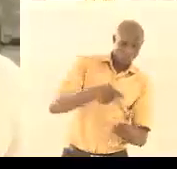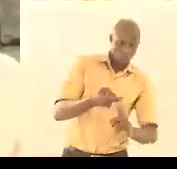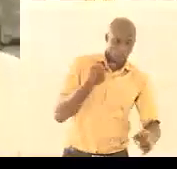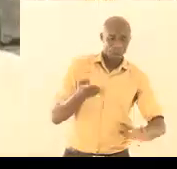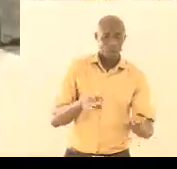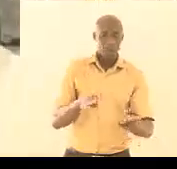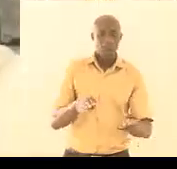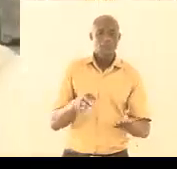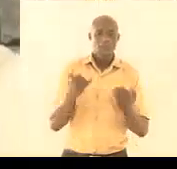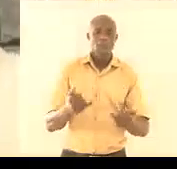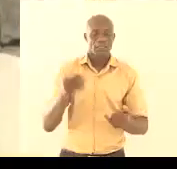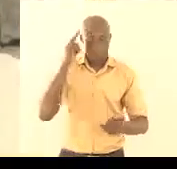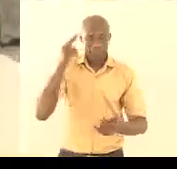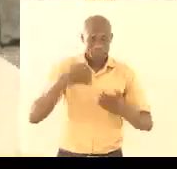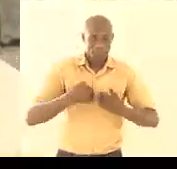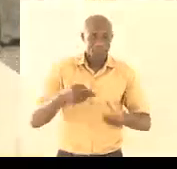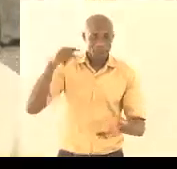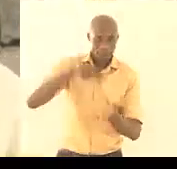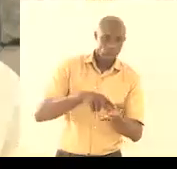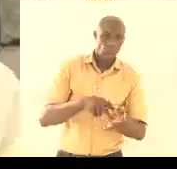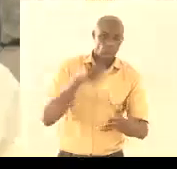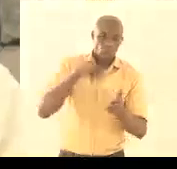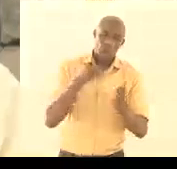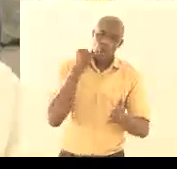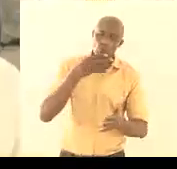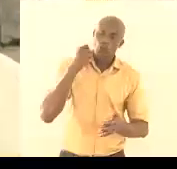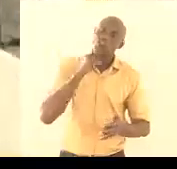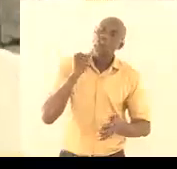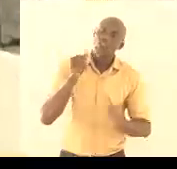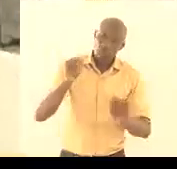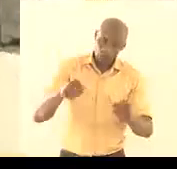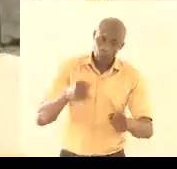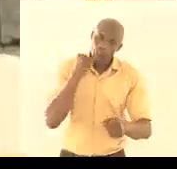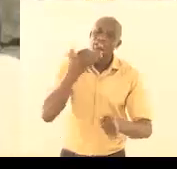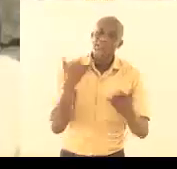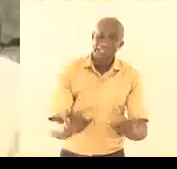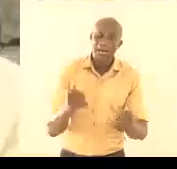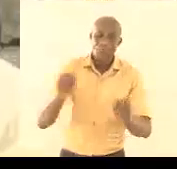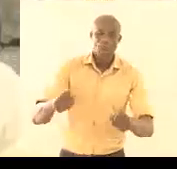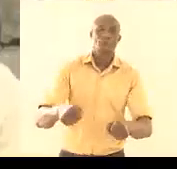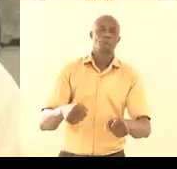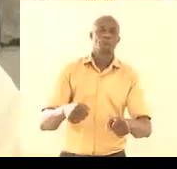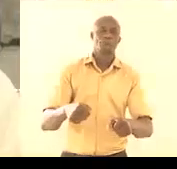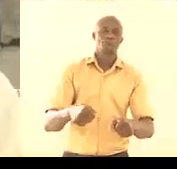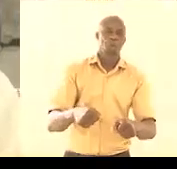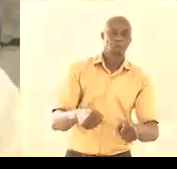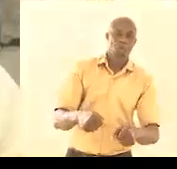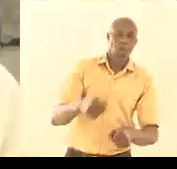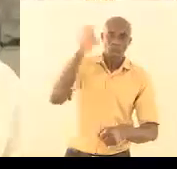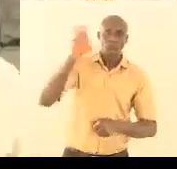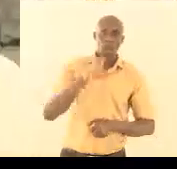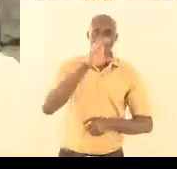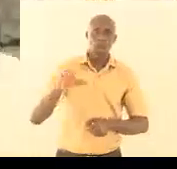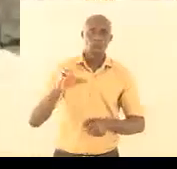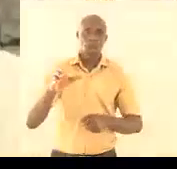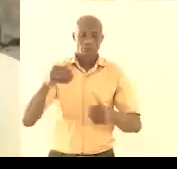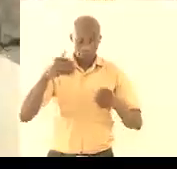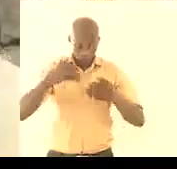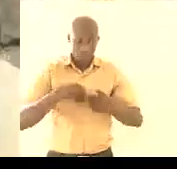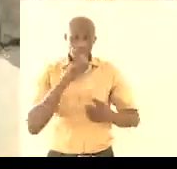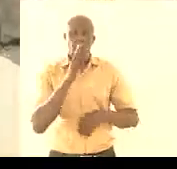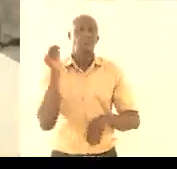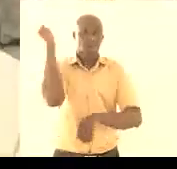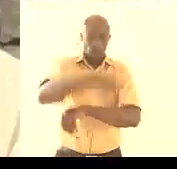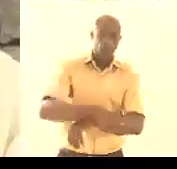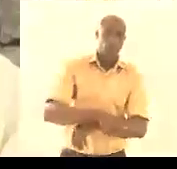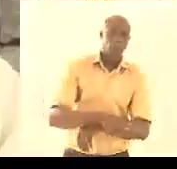has risen from the dead, therefore what was not possible is now possible. Calvary has been conquered. So the